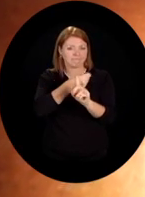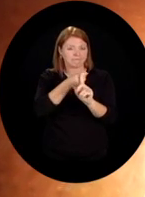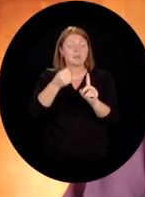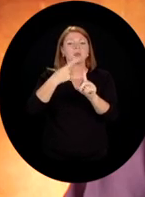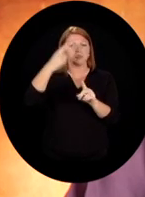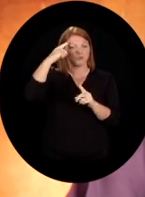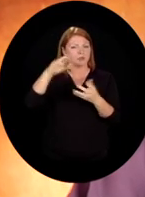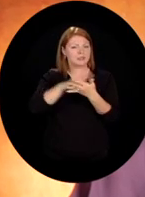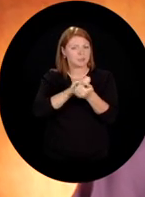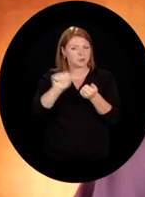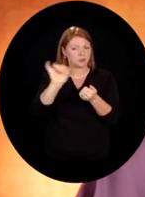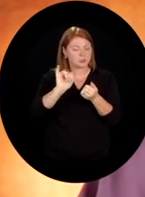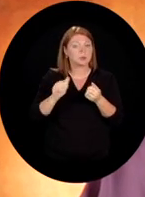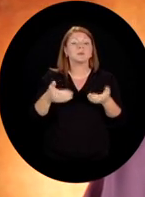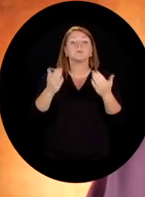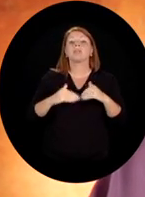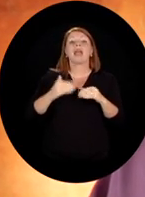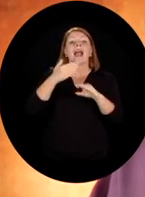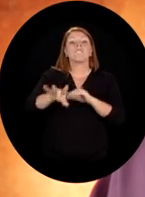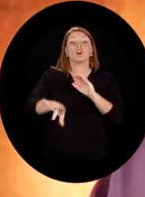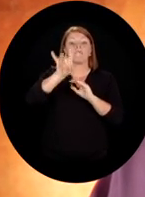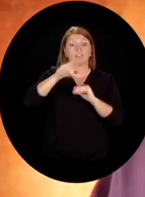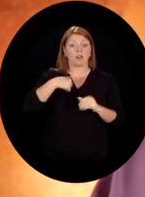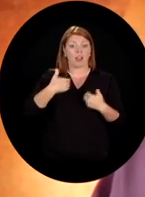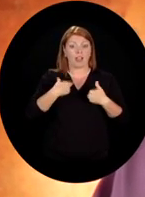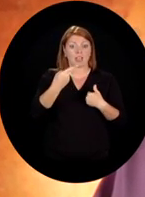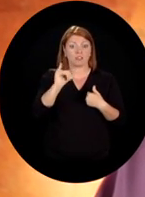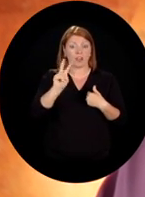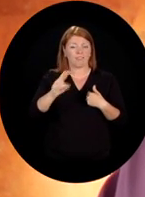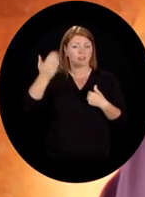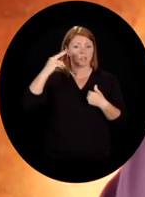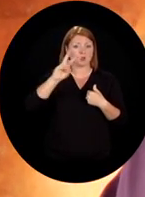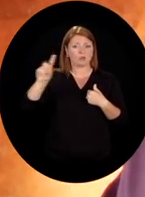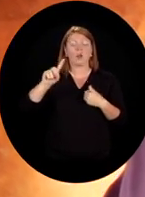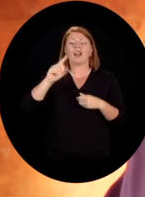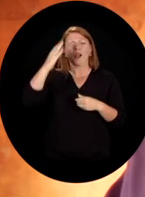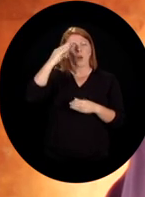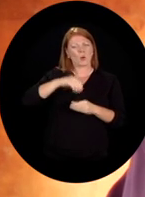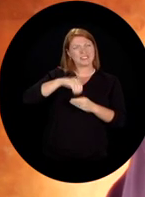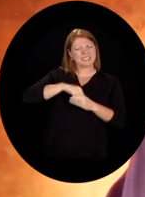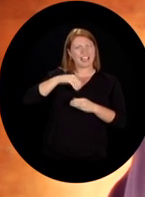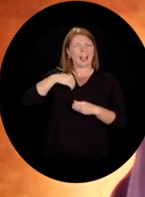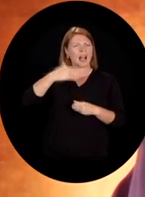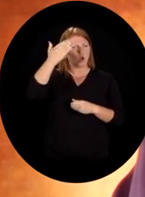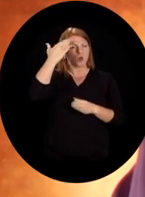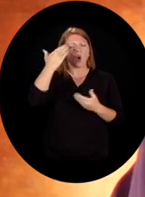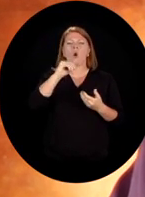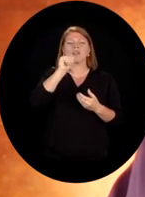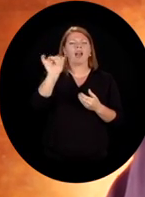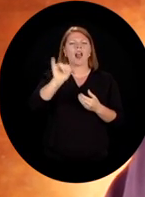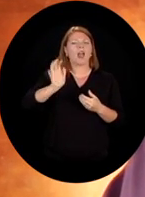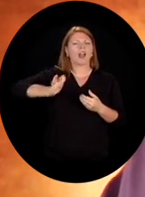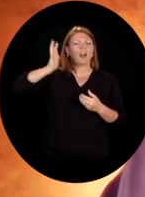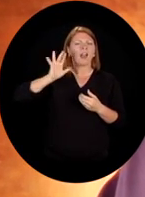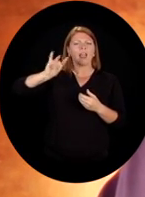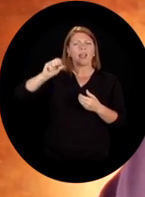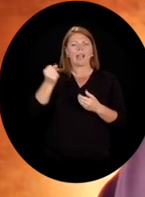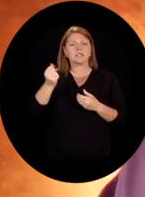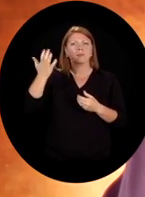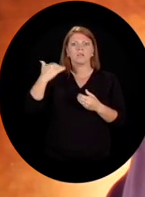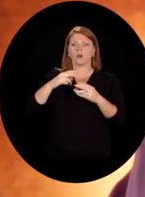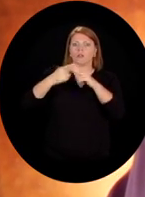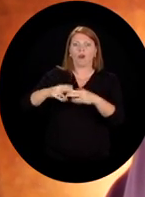damage. After I was diagnosed with HIV in 2001, even though intellectually I knew that it wasn't the death